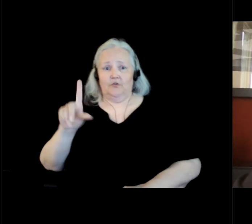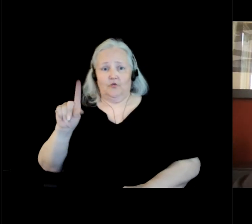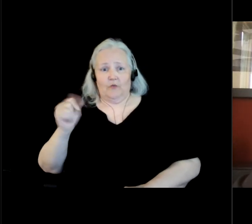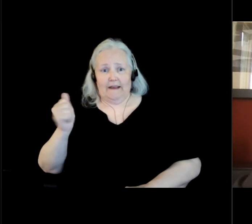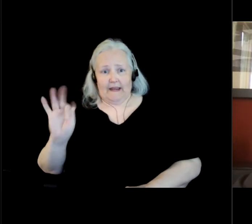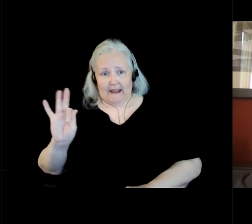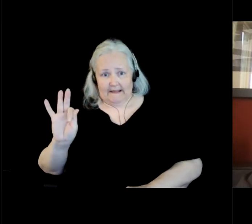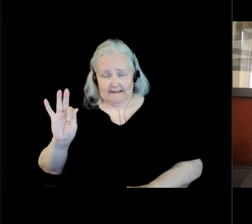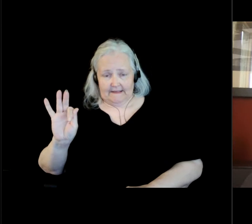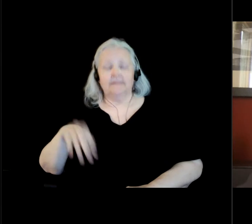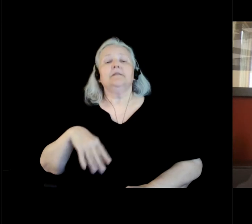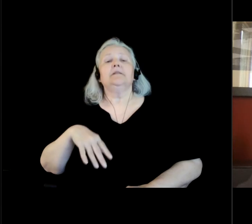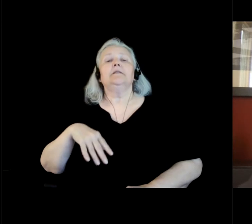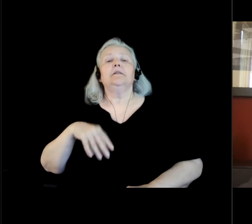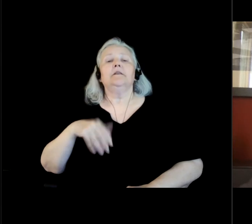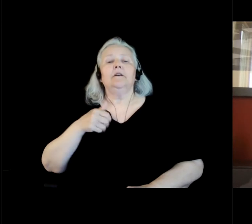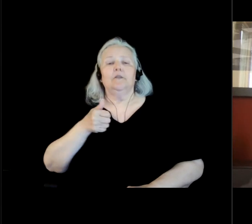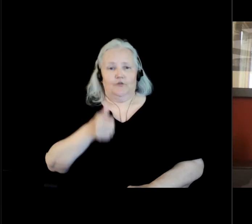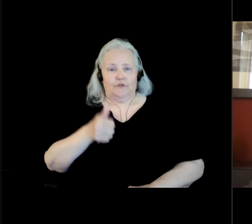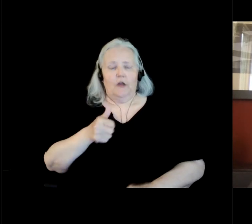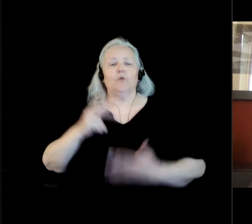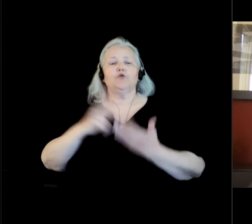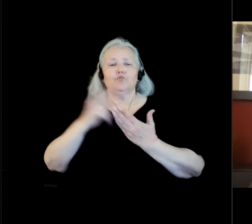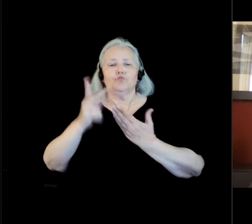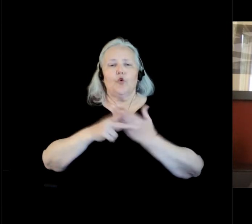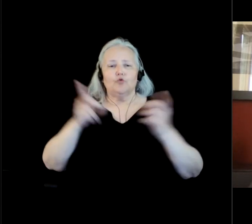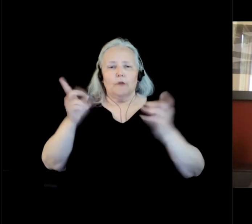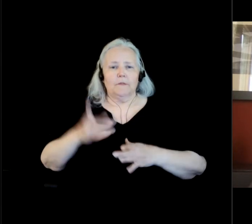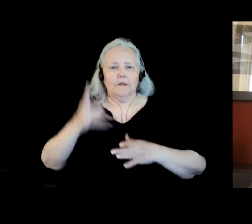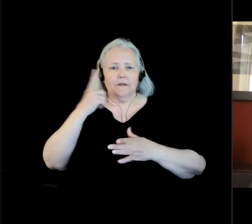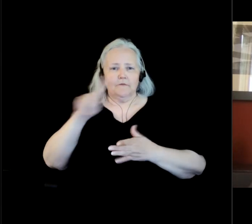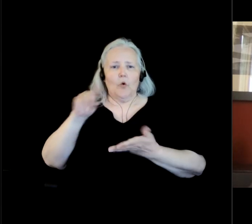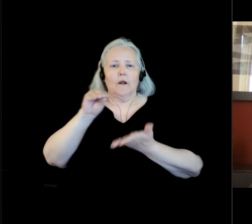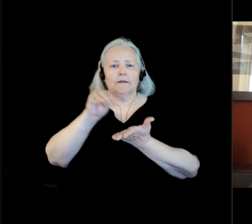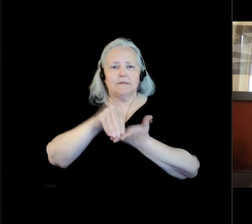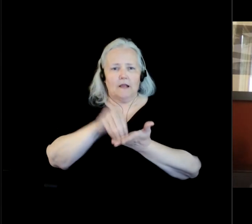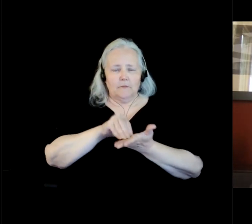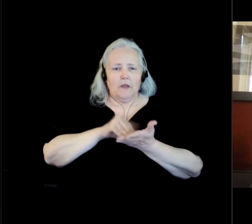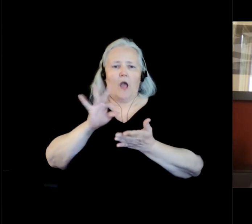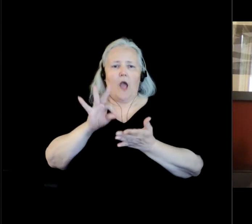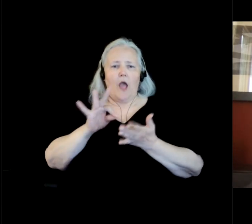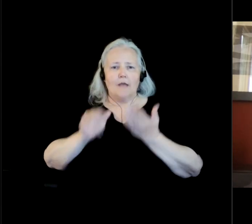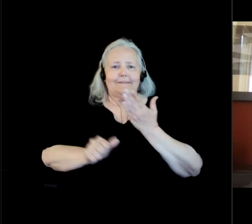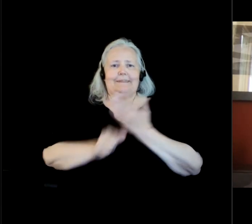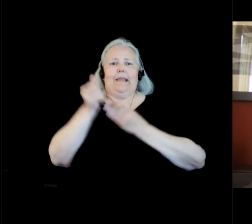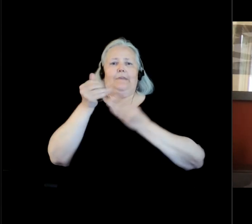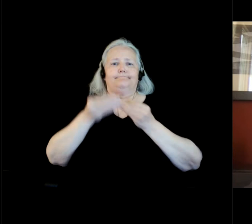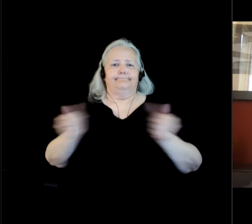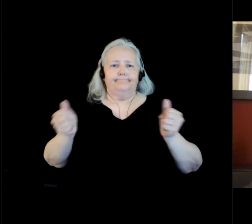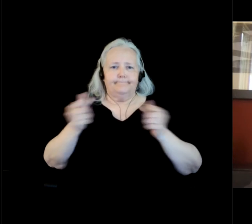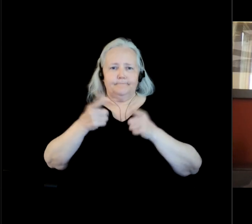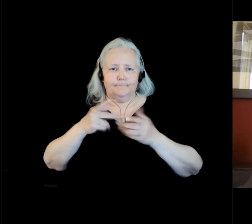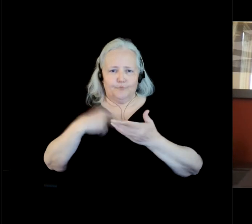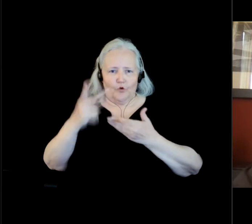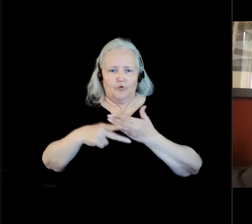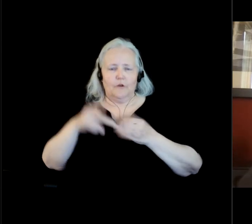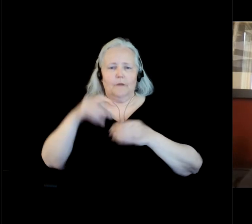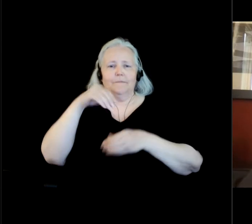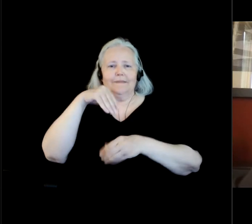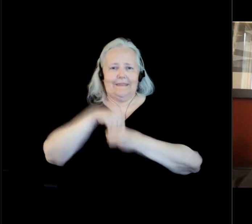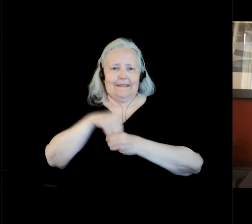Dr. Fitzgerald served as the program director for the Documenting Endangered Languages Program at the National Science